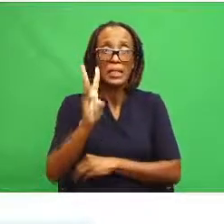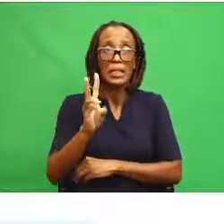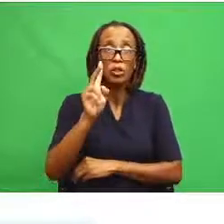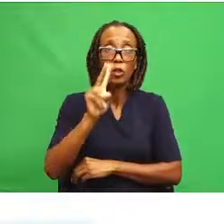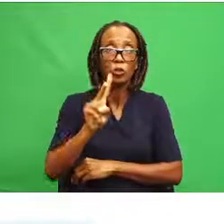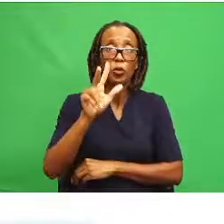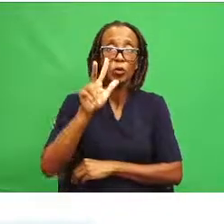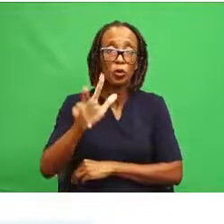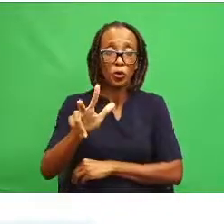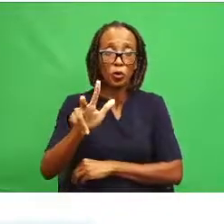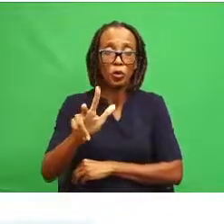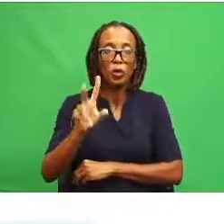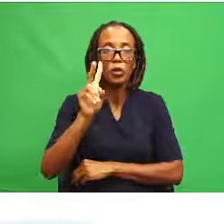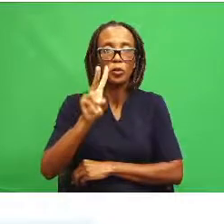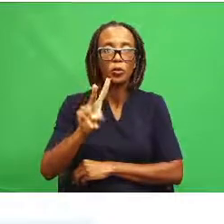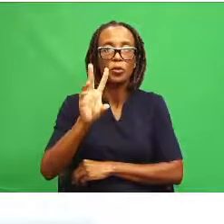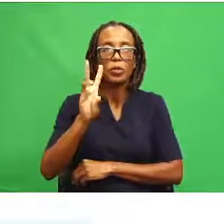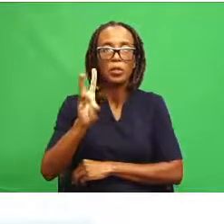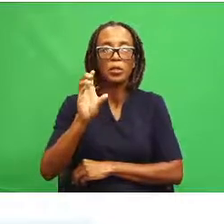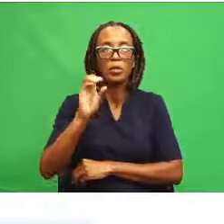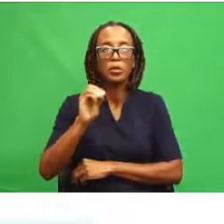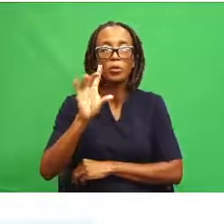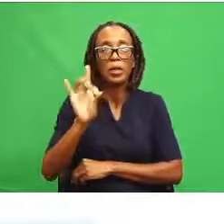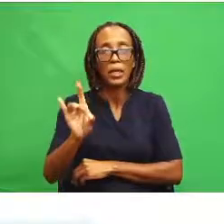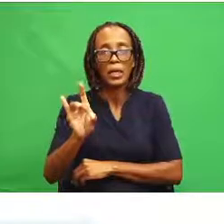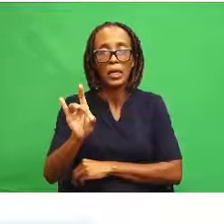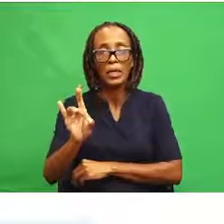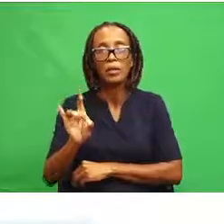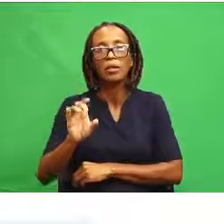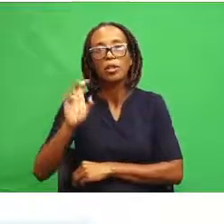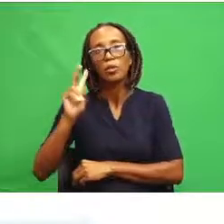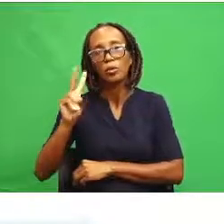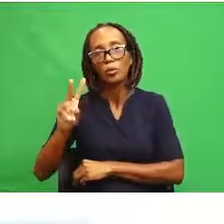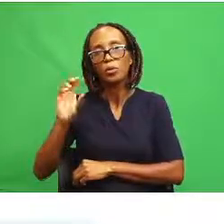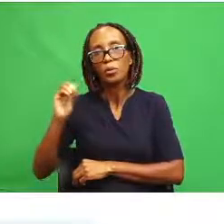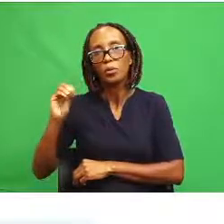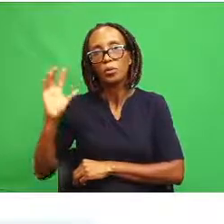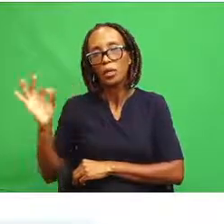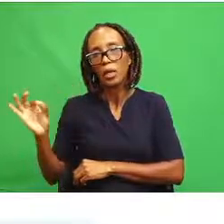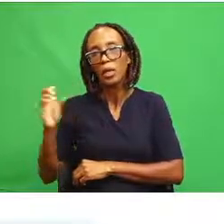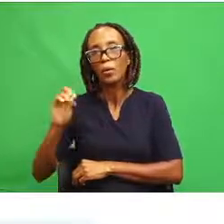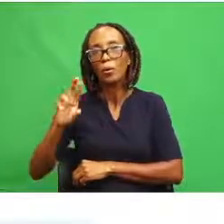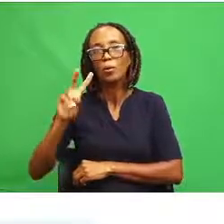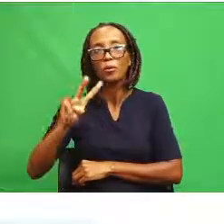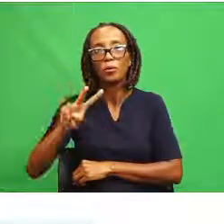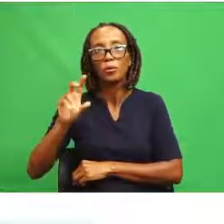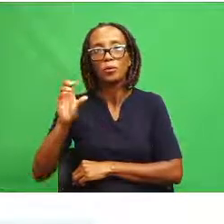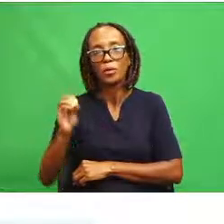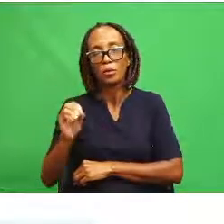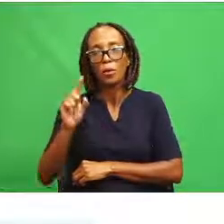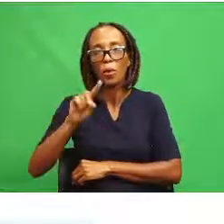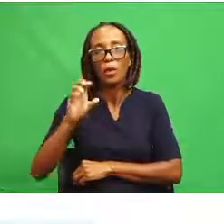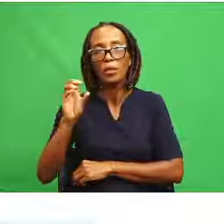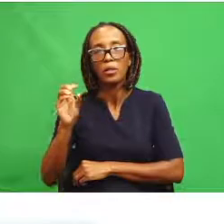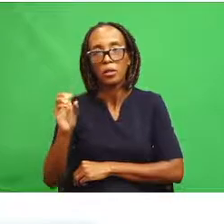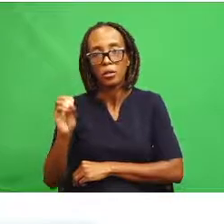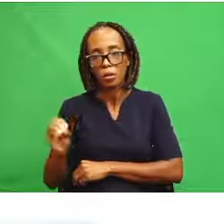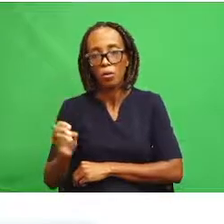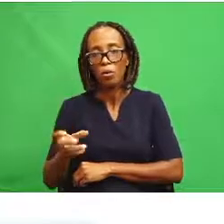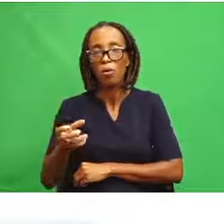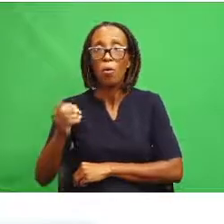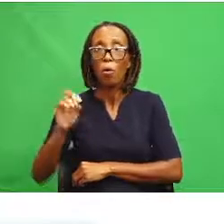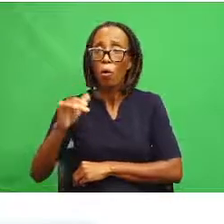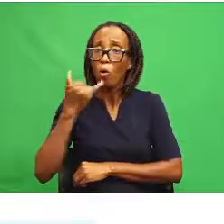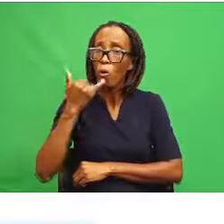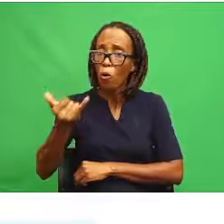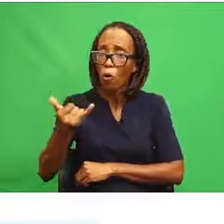623-2608, extension 2009 and 20110. Or call the toll-free hotline. We are awaiting